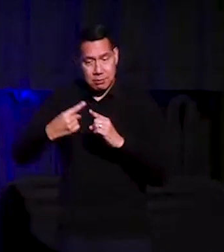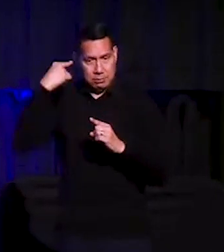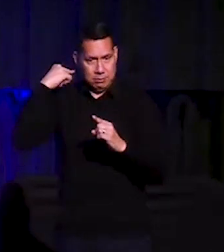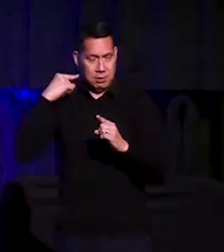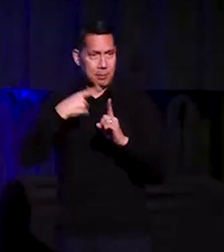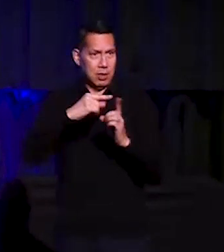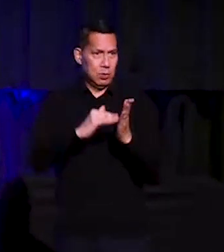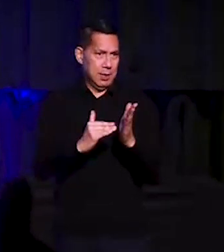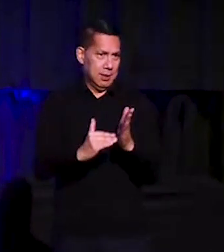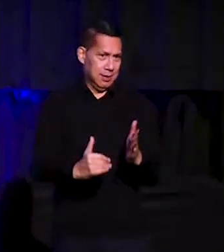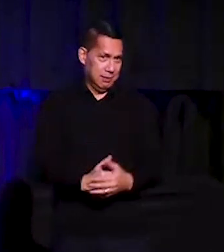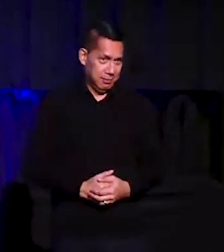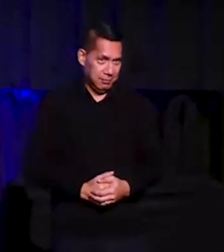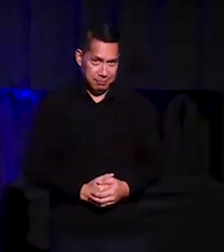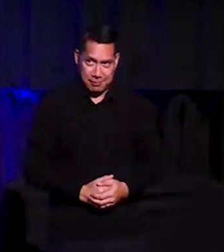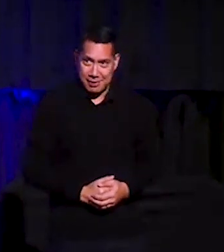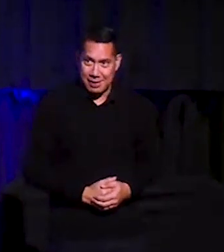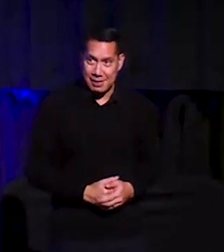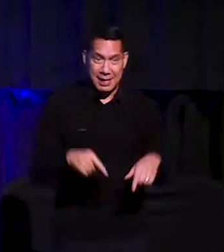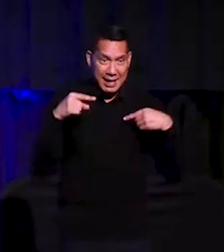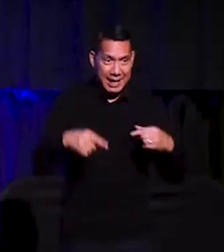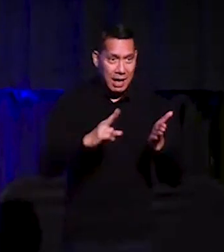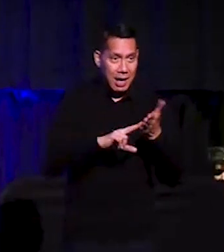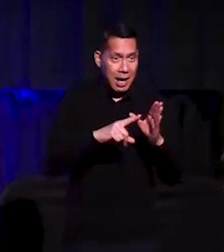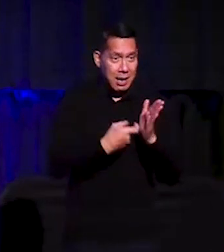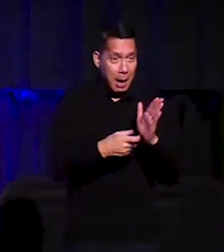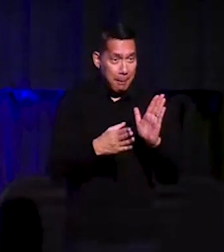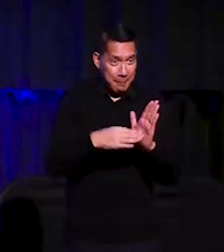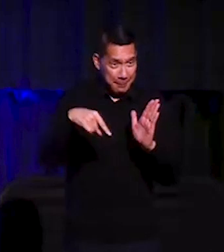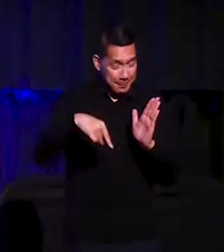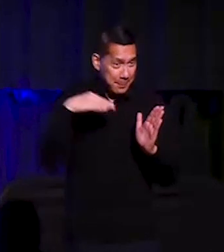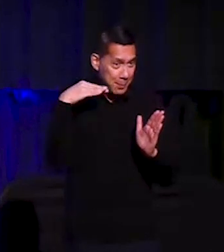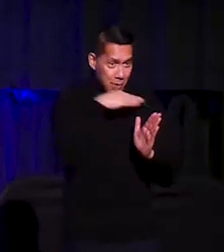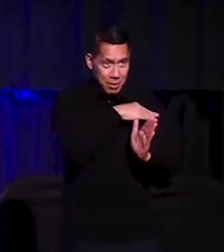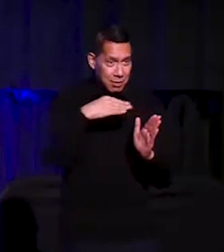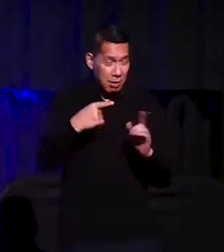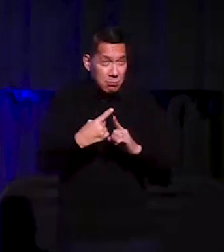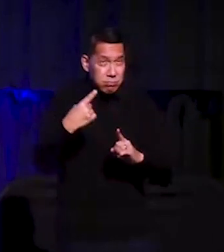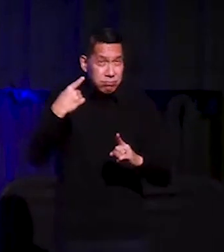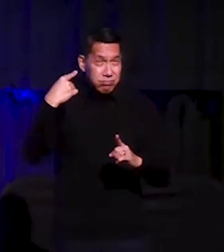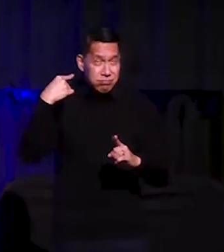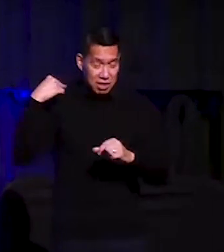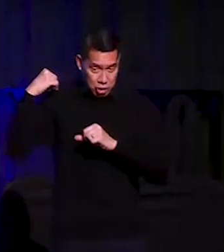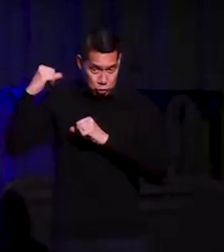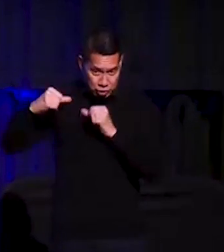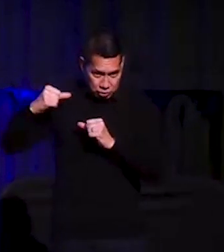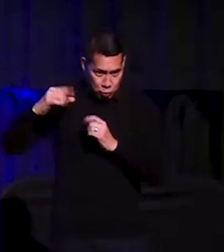and present. Here in Nam, we have a long traditions of